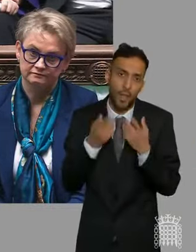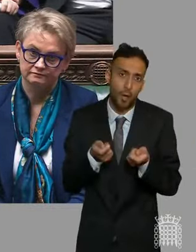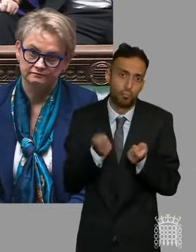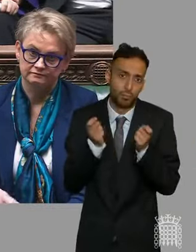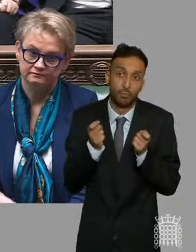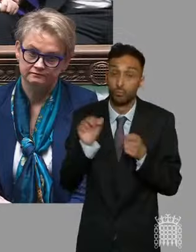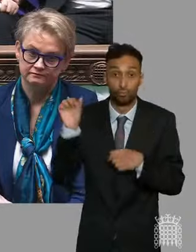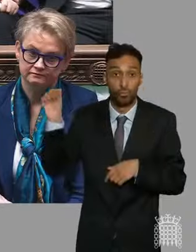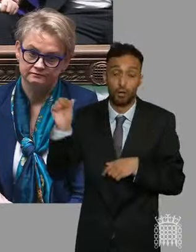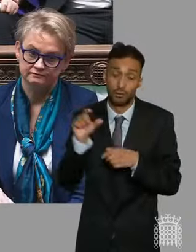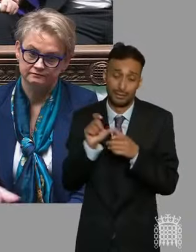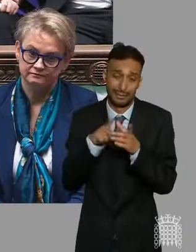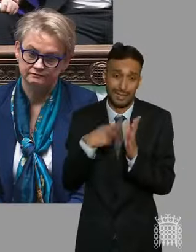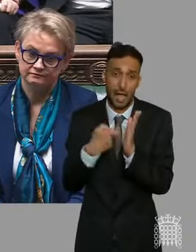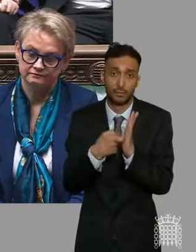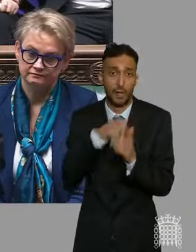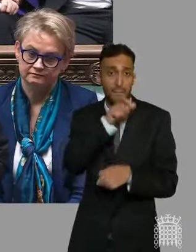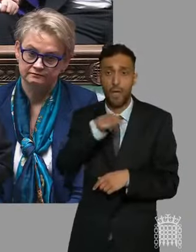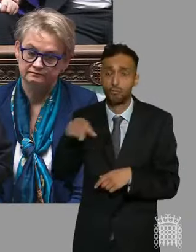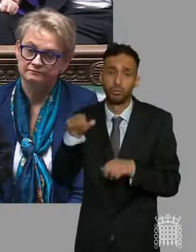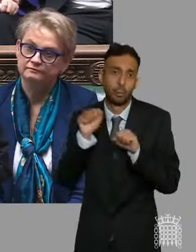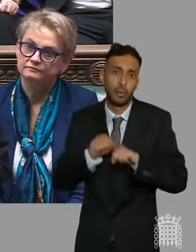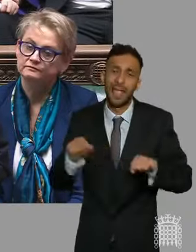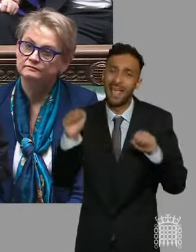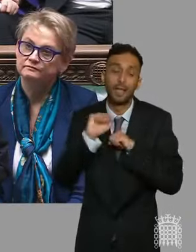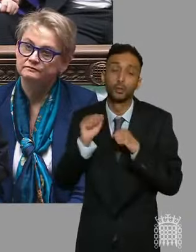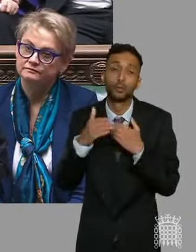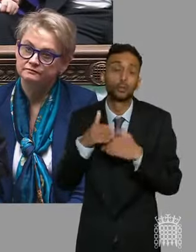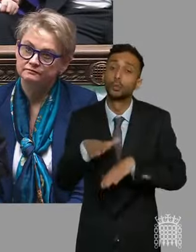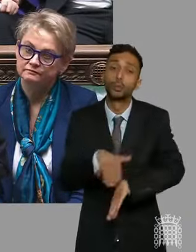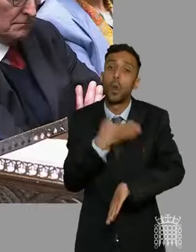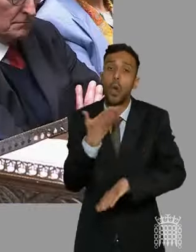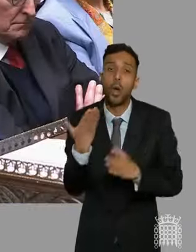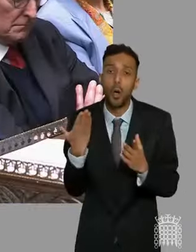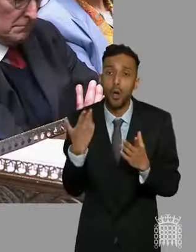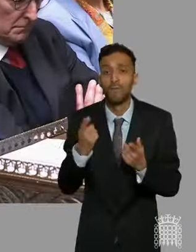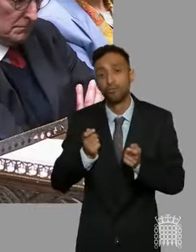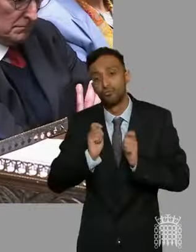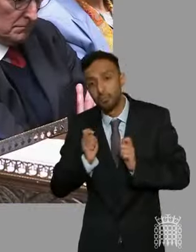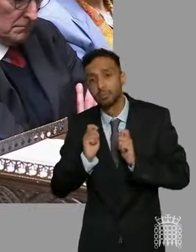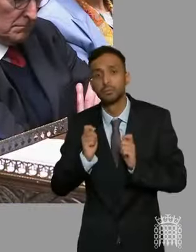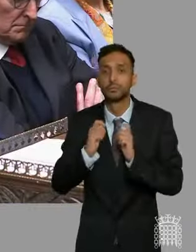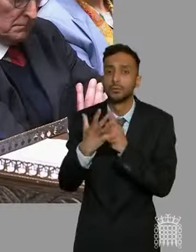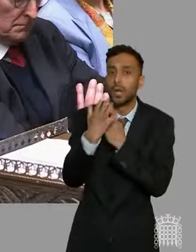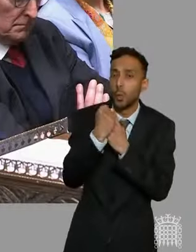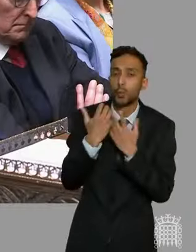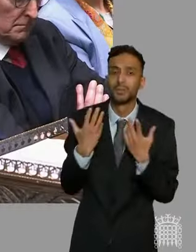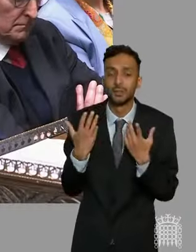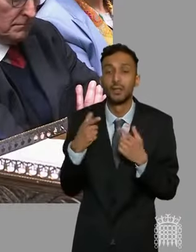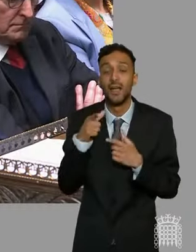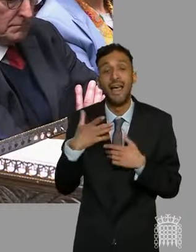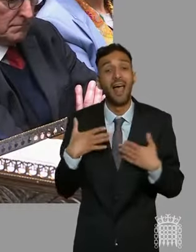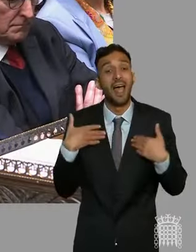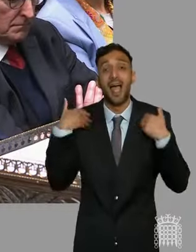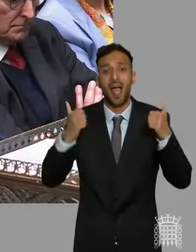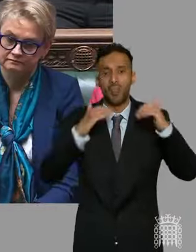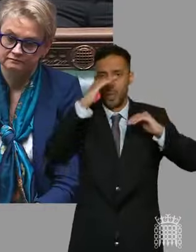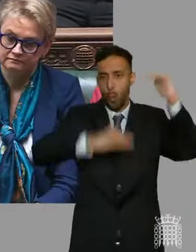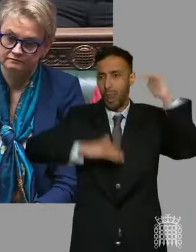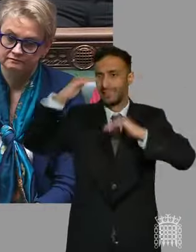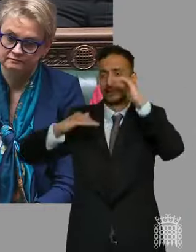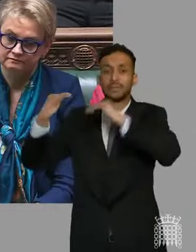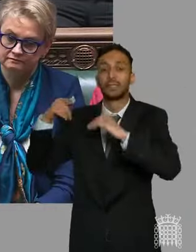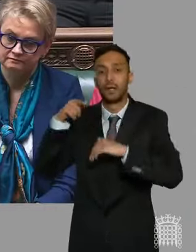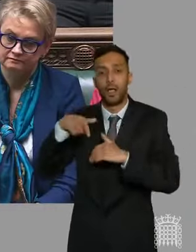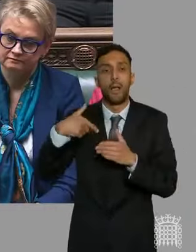treatment. Addressing healthcare inequity is part of our 10-year health plan, Mr. Speaker, aiming to halve the gap in healthy